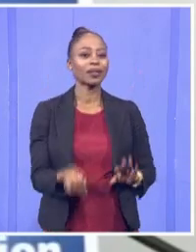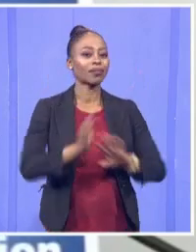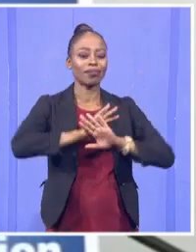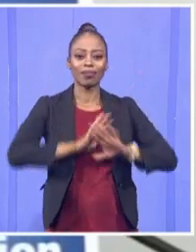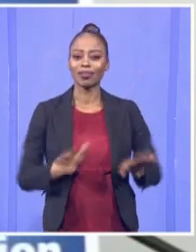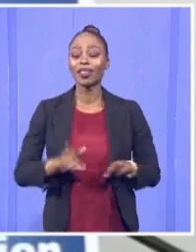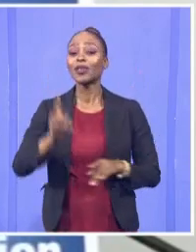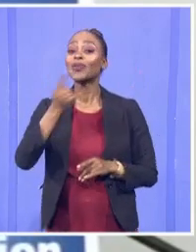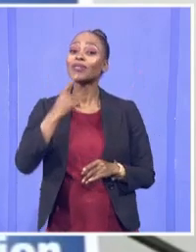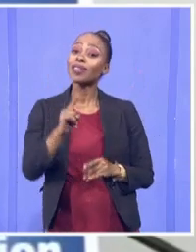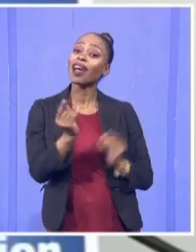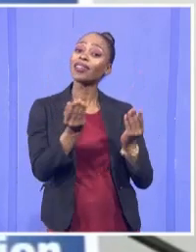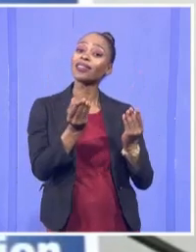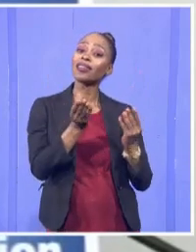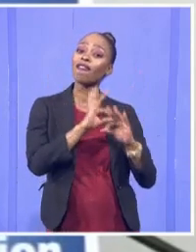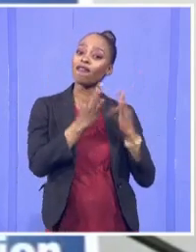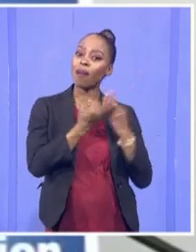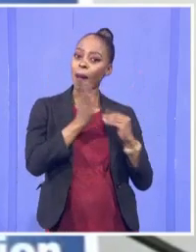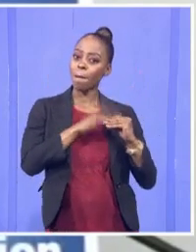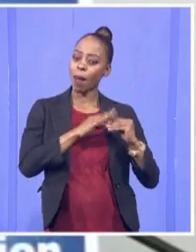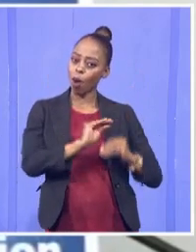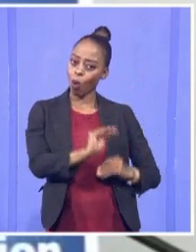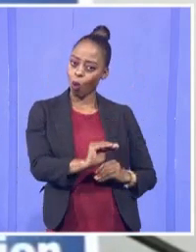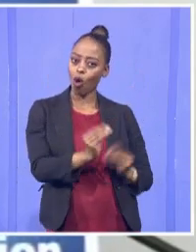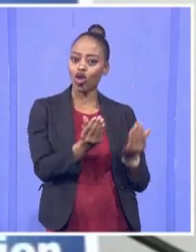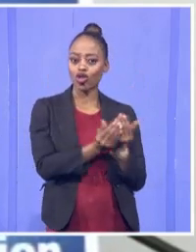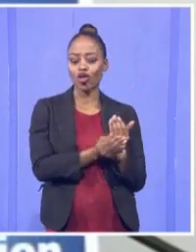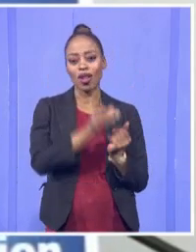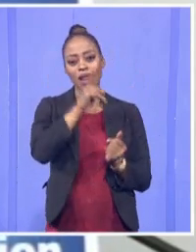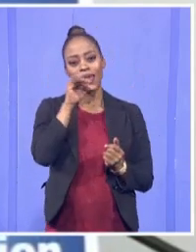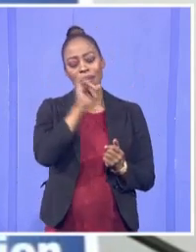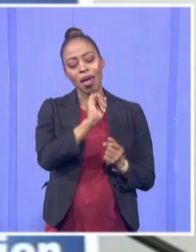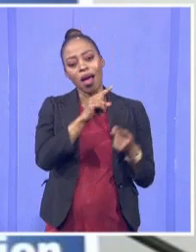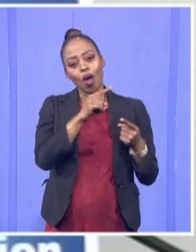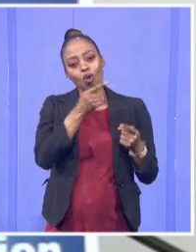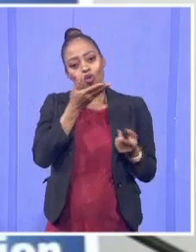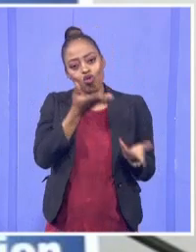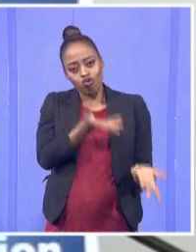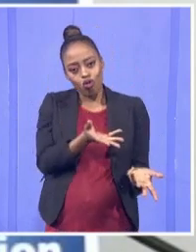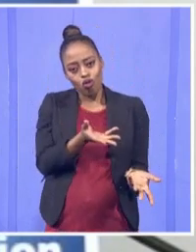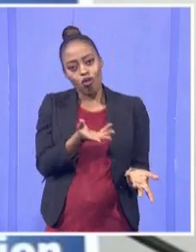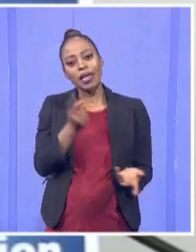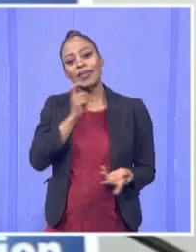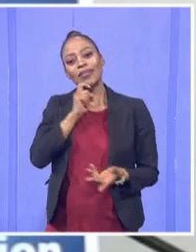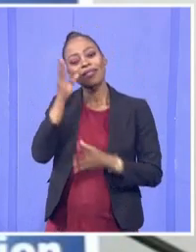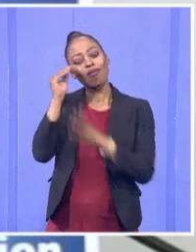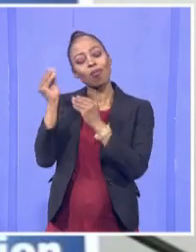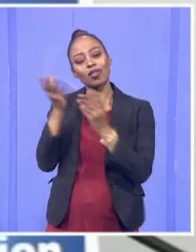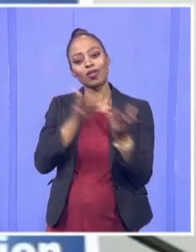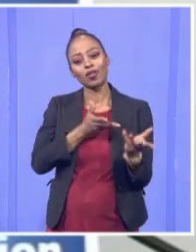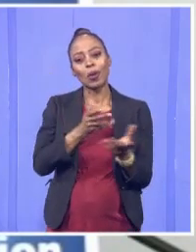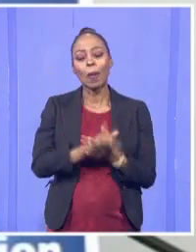got a sibling in this school, the name of the sibling is XYZ, and we are using that information.